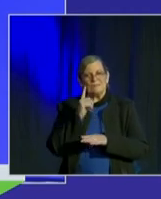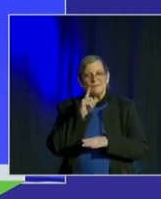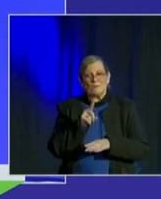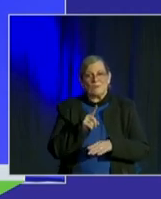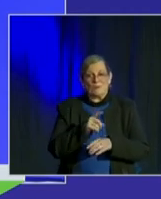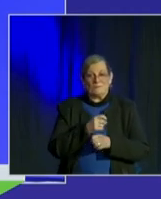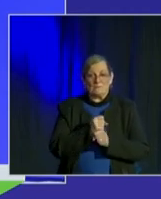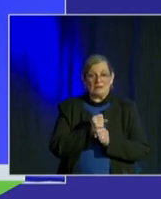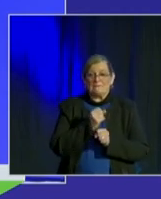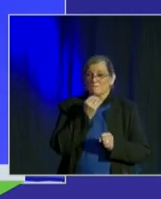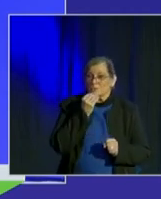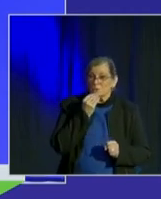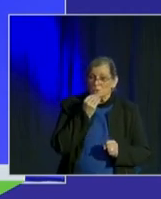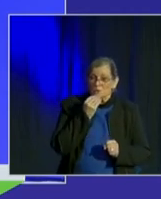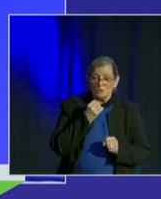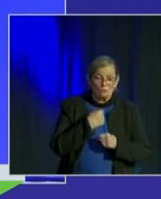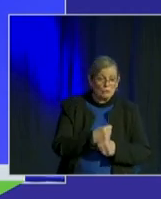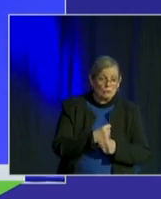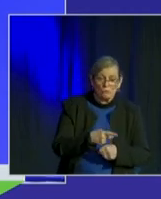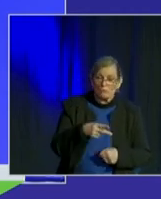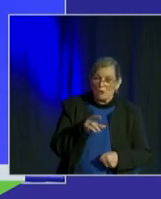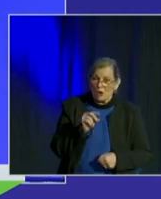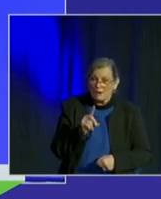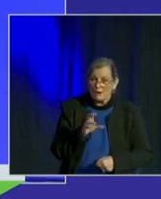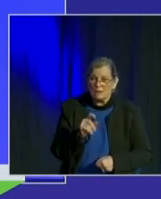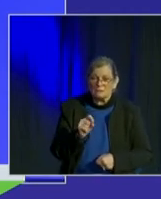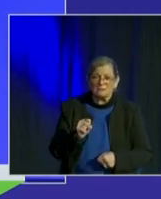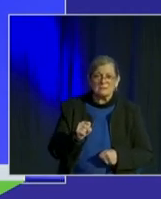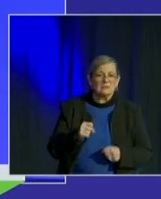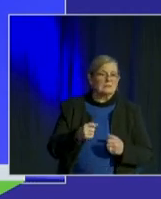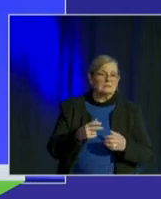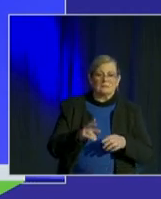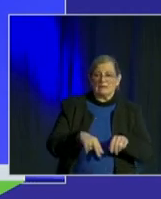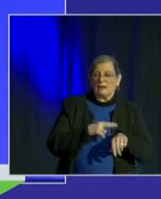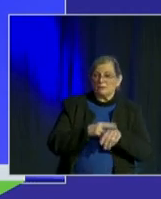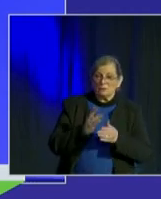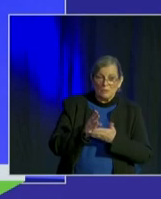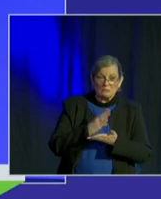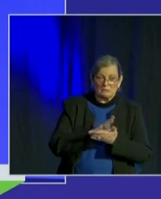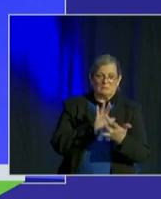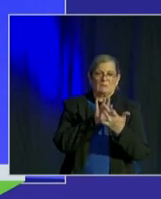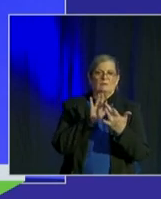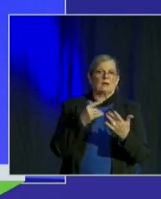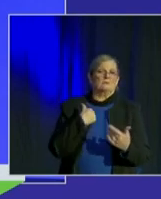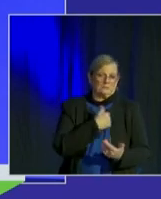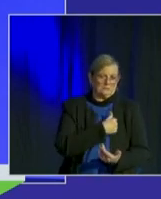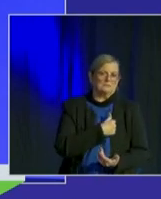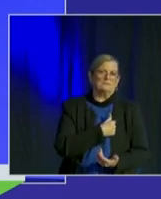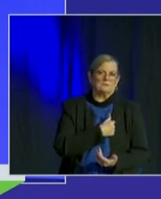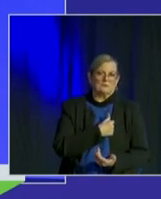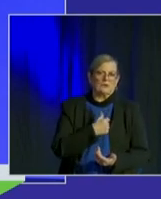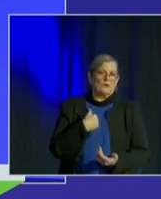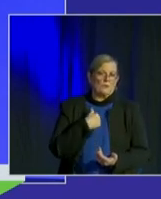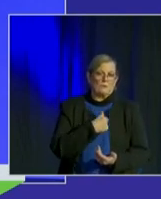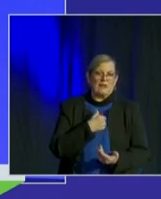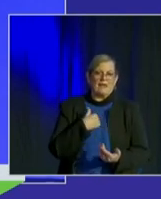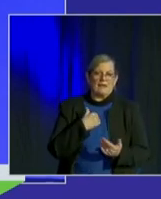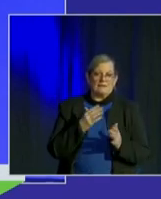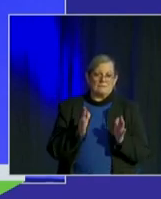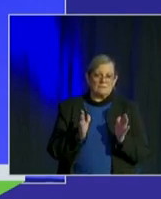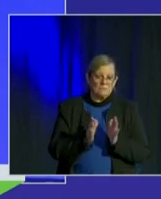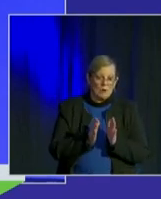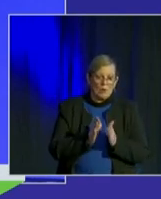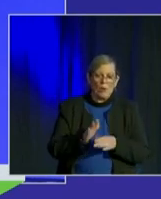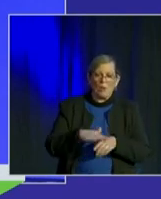grant. So there's plenty of opportunity for you. Reach out to us at DemPed and the Department of Small and Local Business, because we want to make sure that